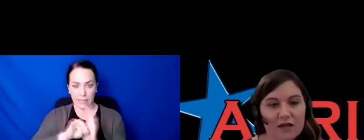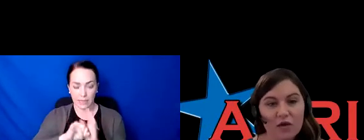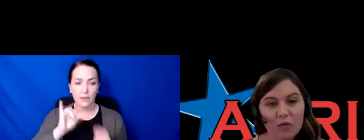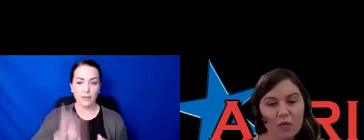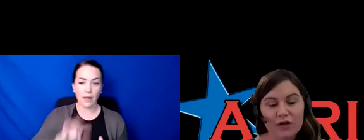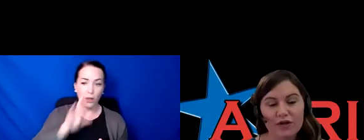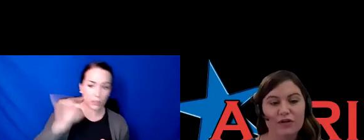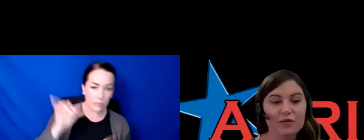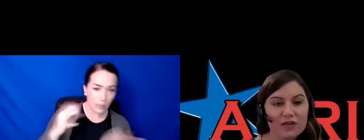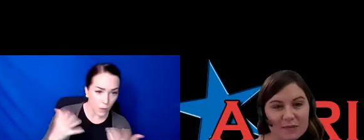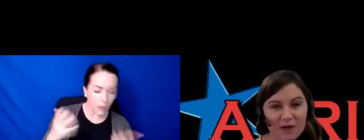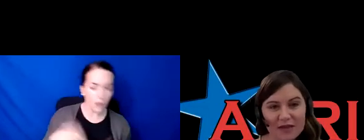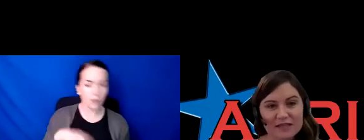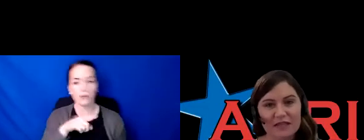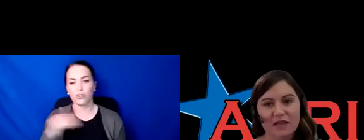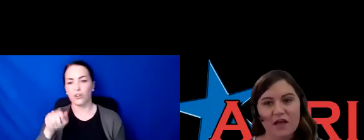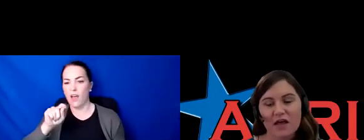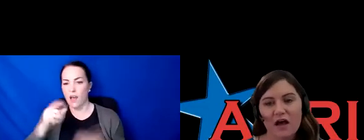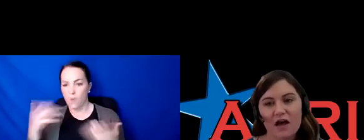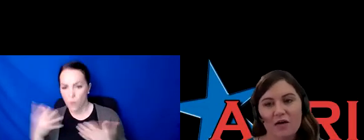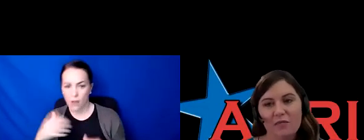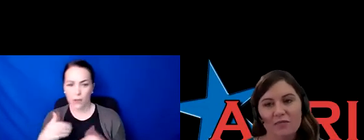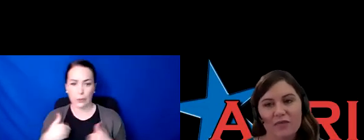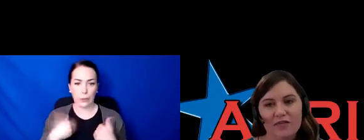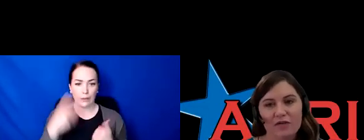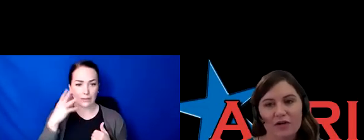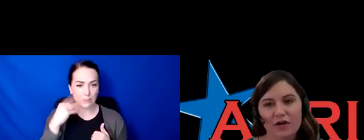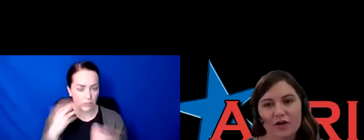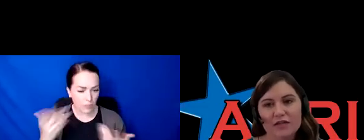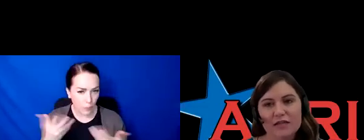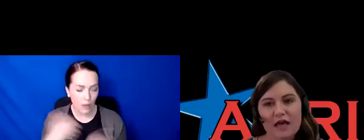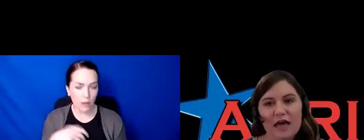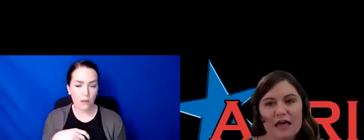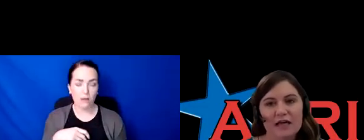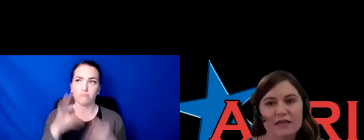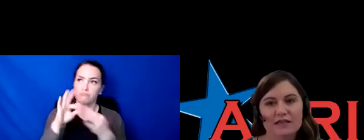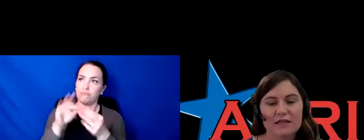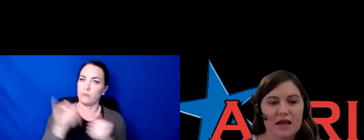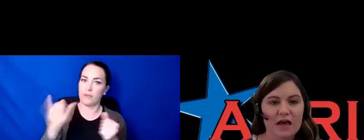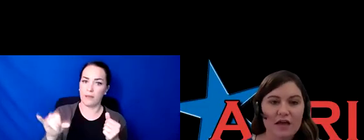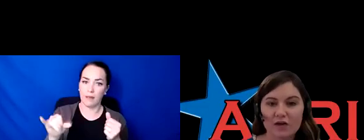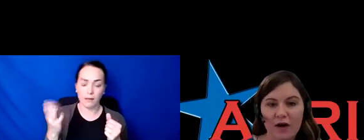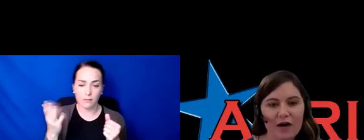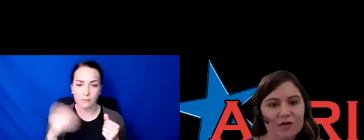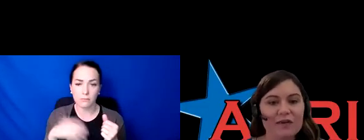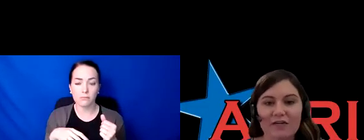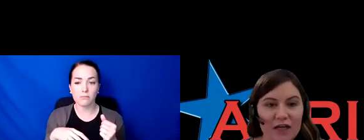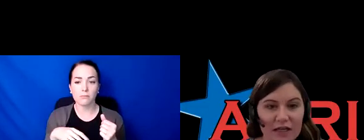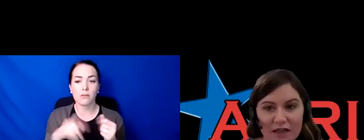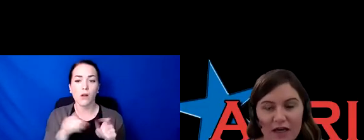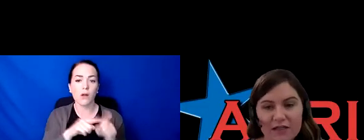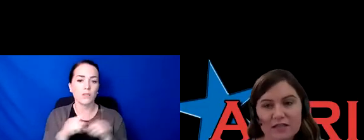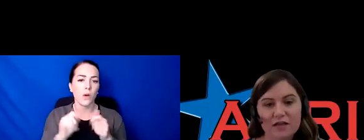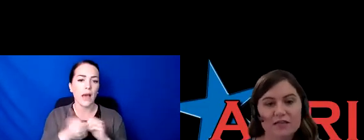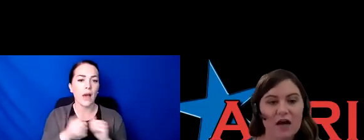at? What are youth experiencing in that regards? And, you know, how are you